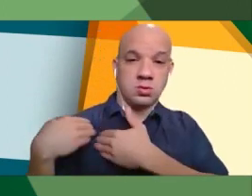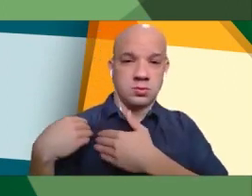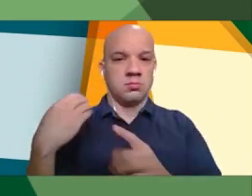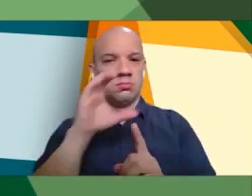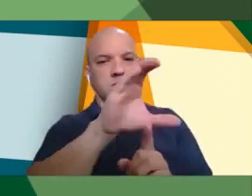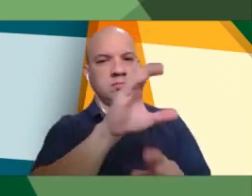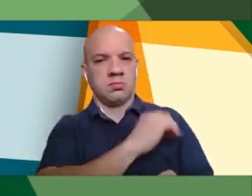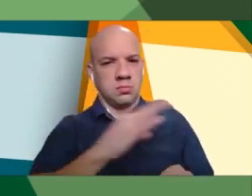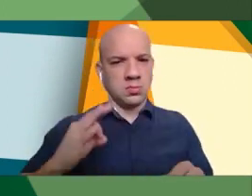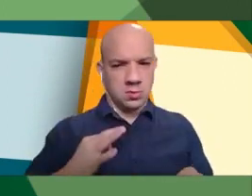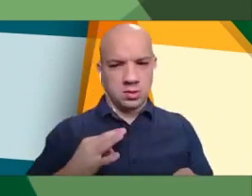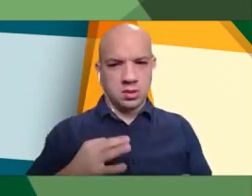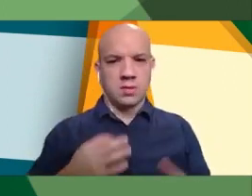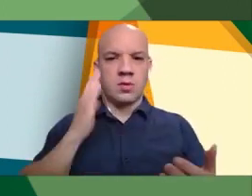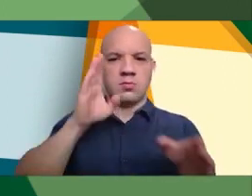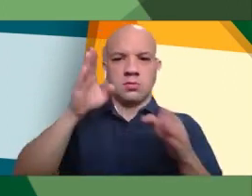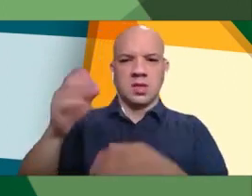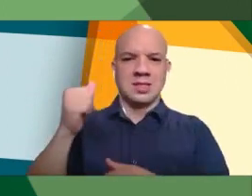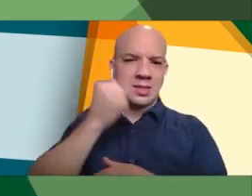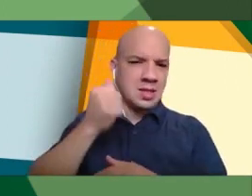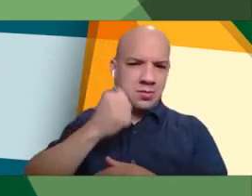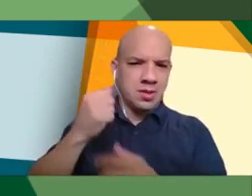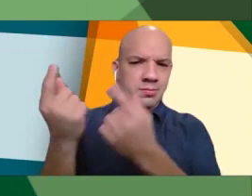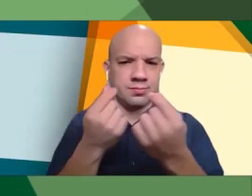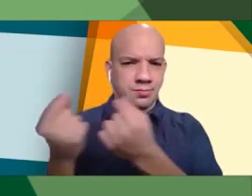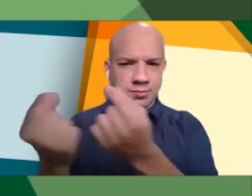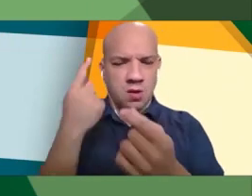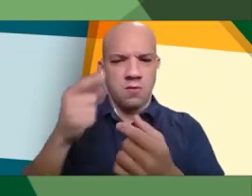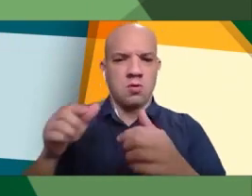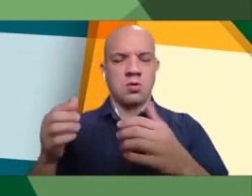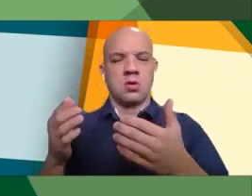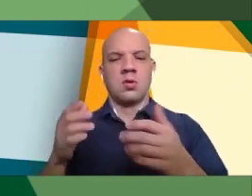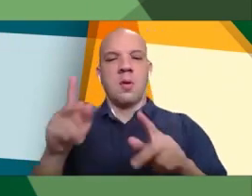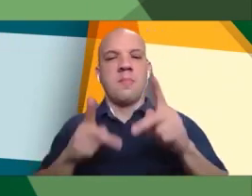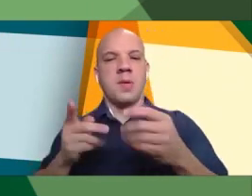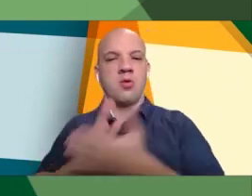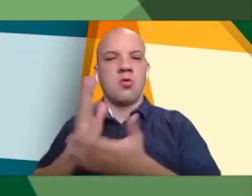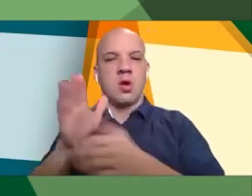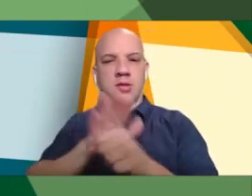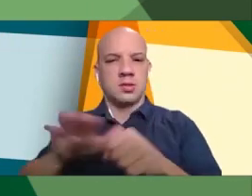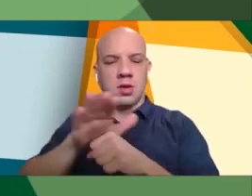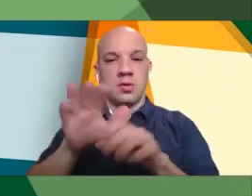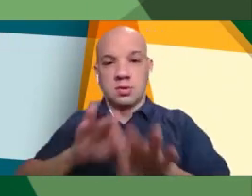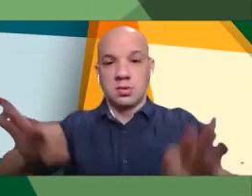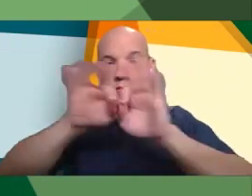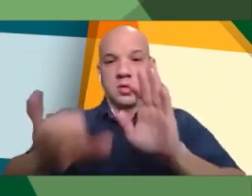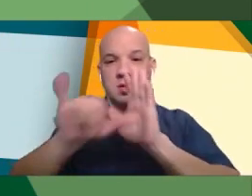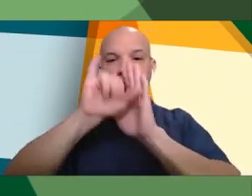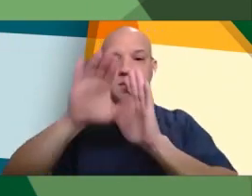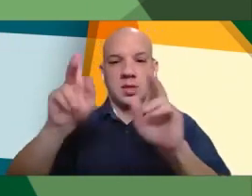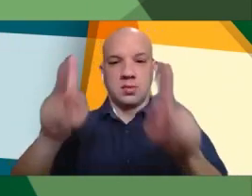will attend to the day-to-day activities for civil rights compliance. It's really important to identify that